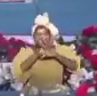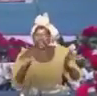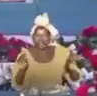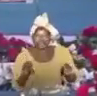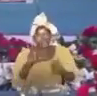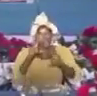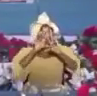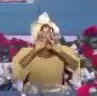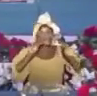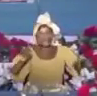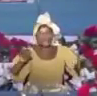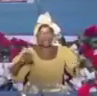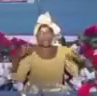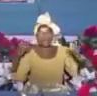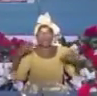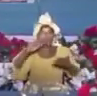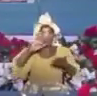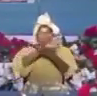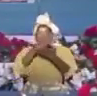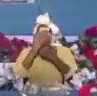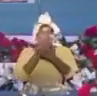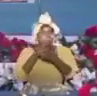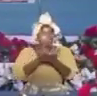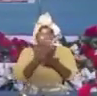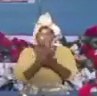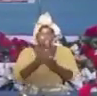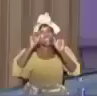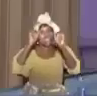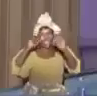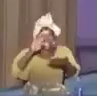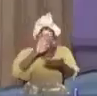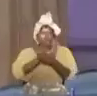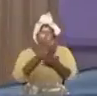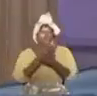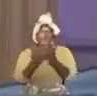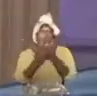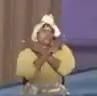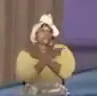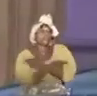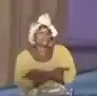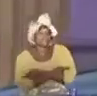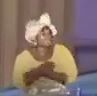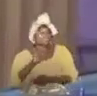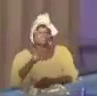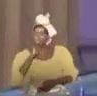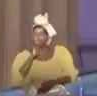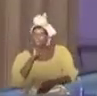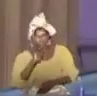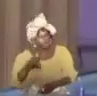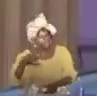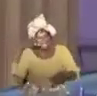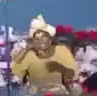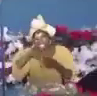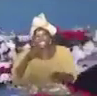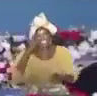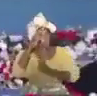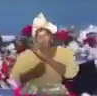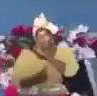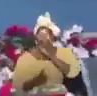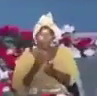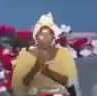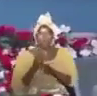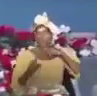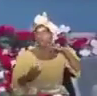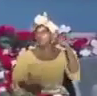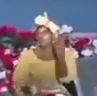There is no chef who can cook a meal called rest. No, it does not exist in the world of men. Rest only